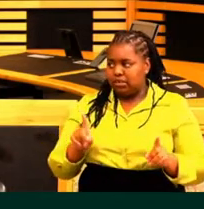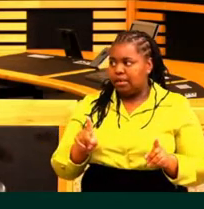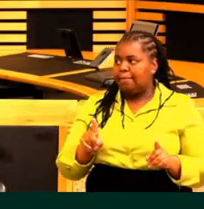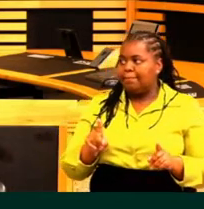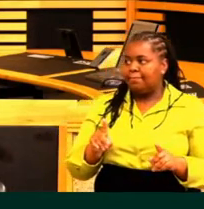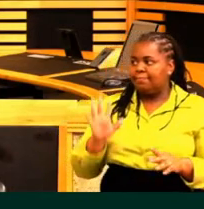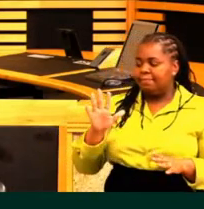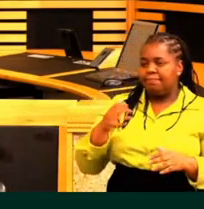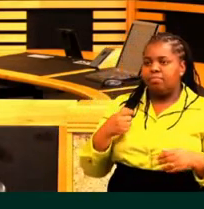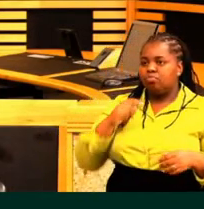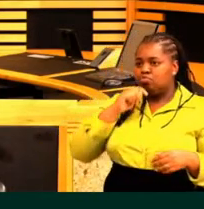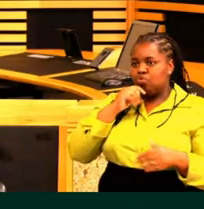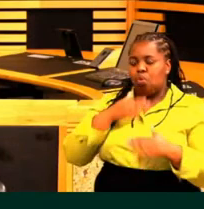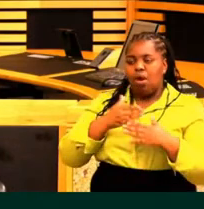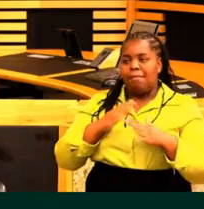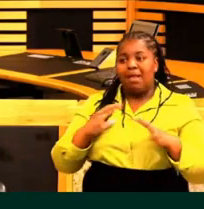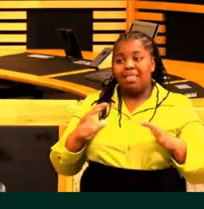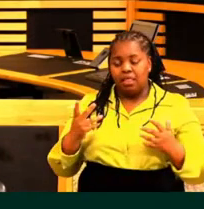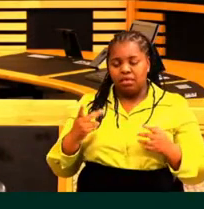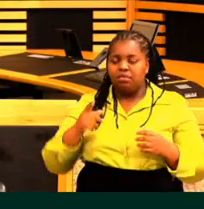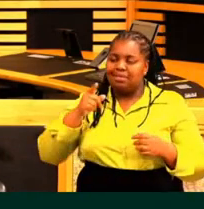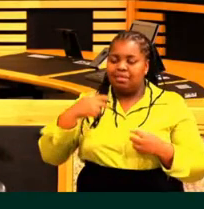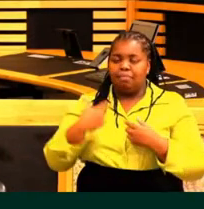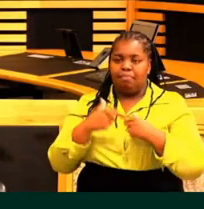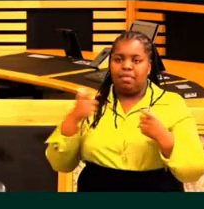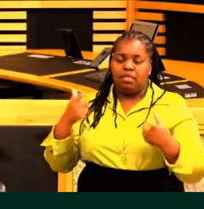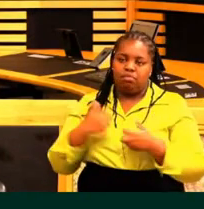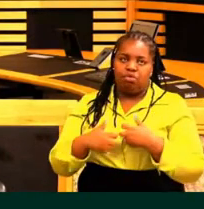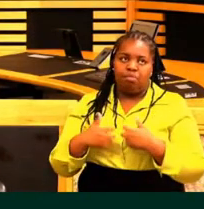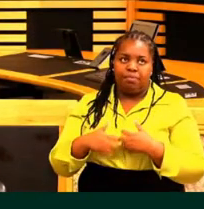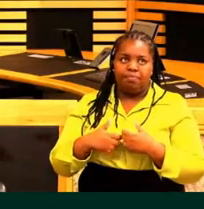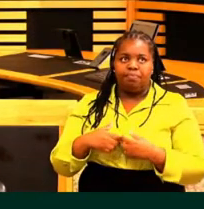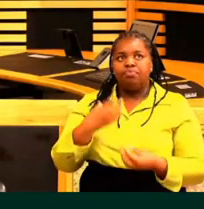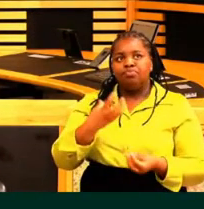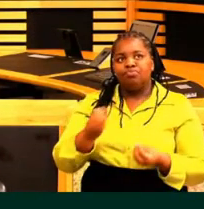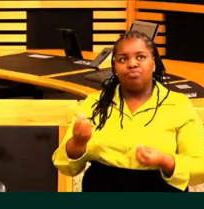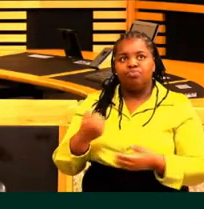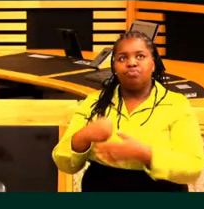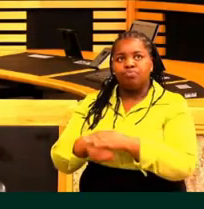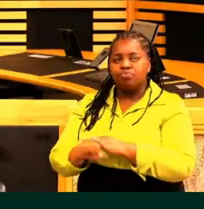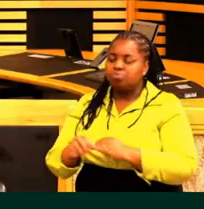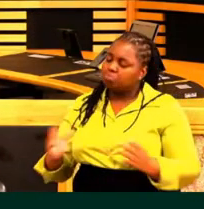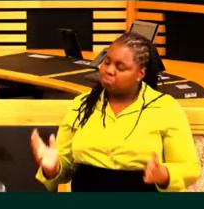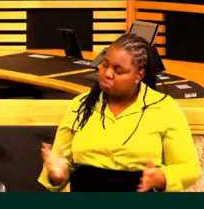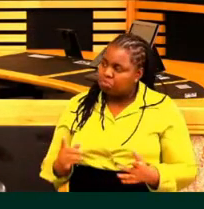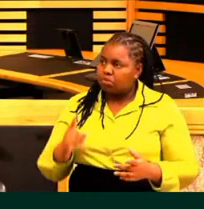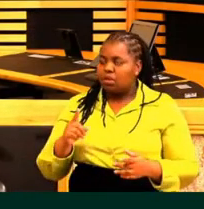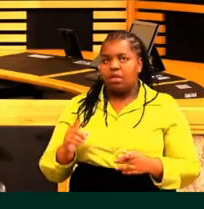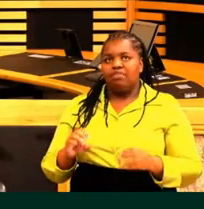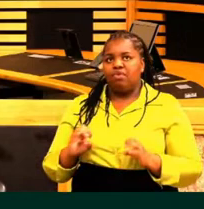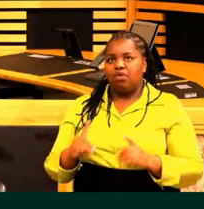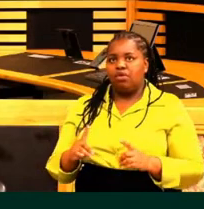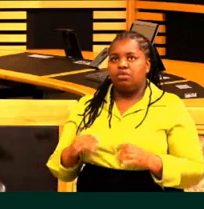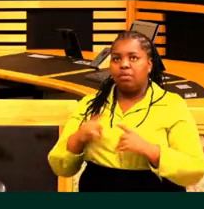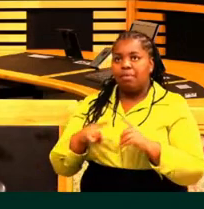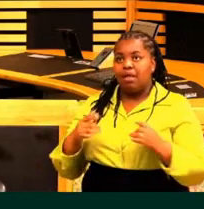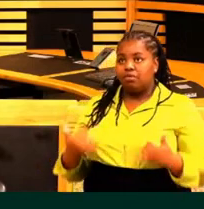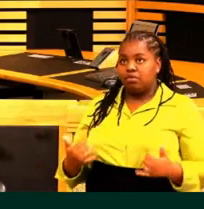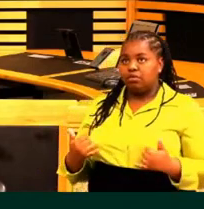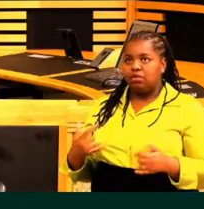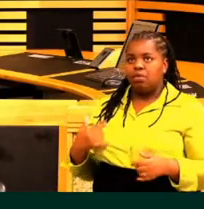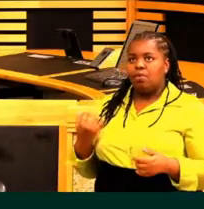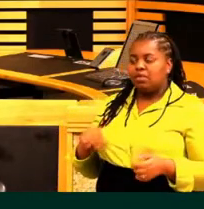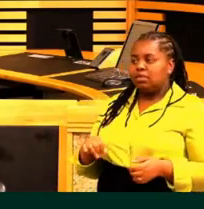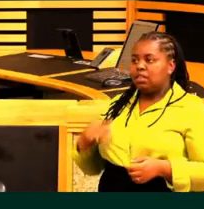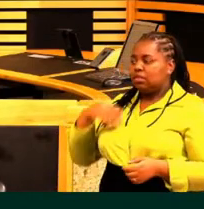unemployment is a pandemic children are born and can encouraged to uphold education and yet today we